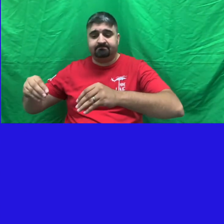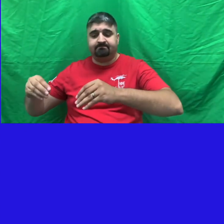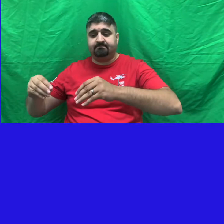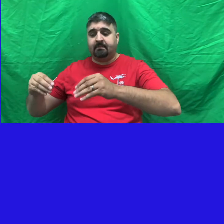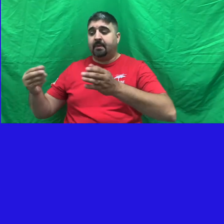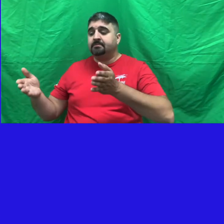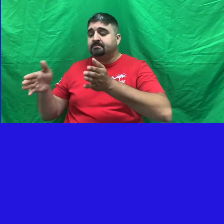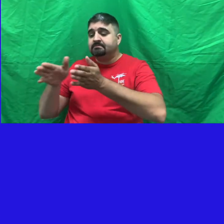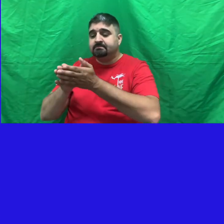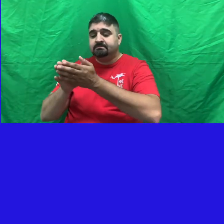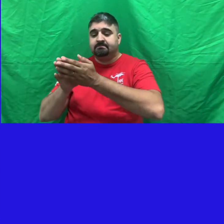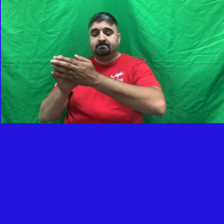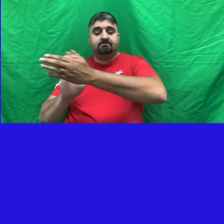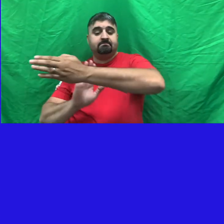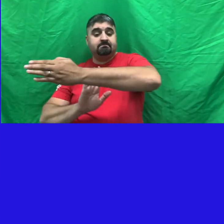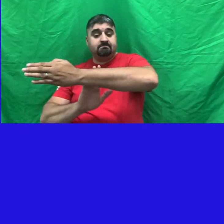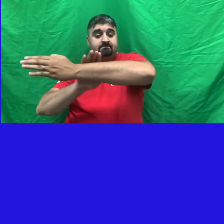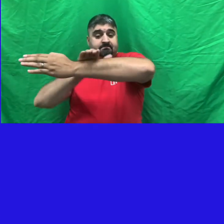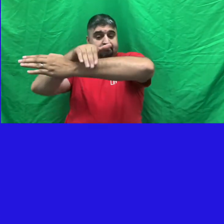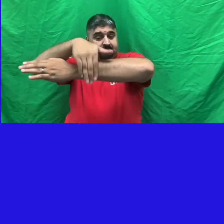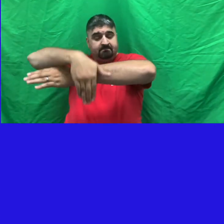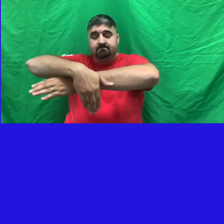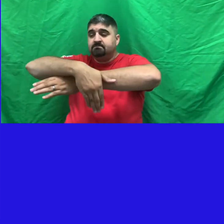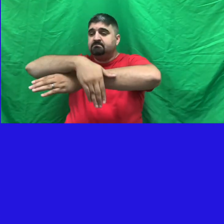Frog, "you will not have to."